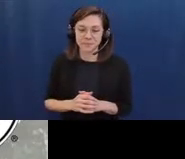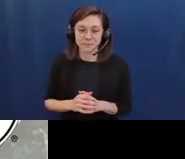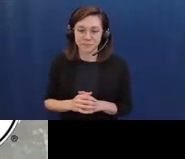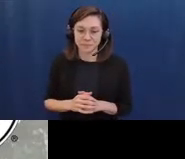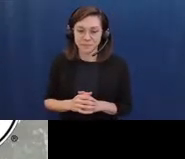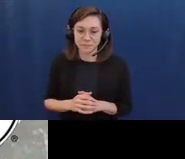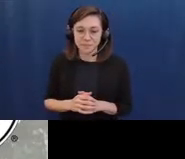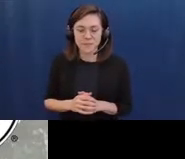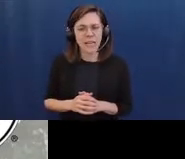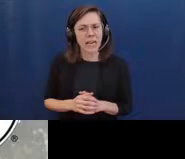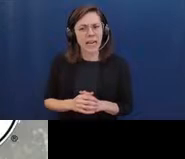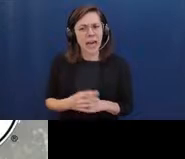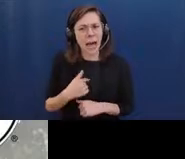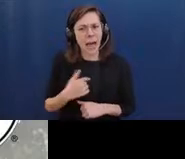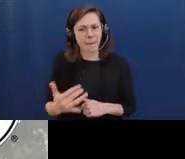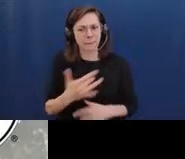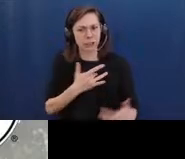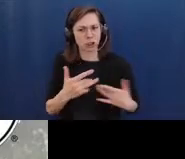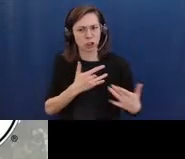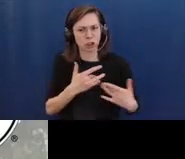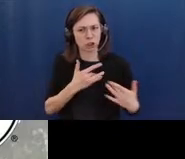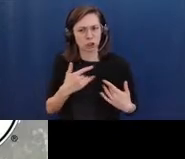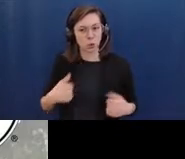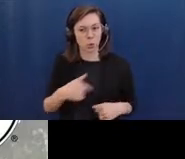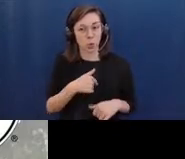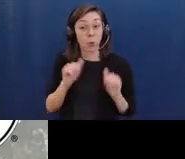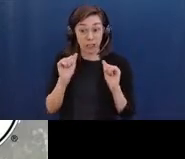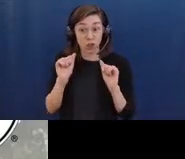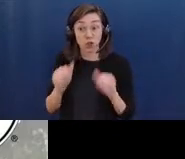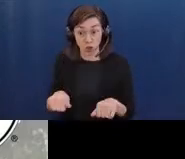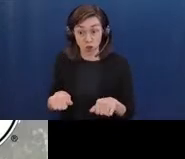I'm very concerned that we could lose Rooster Rock.